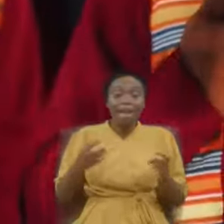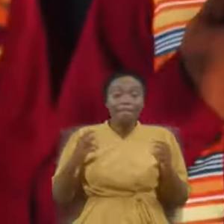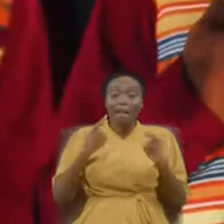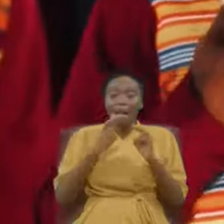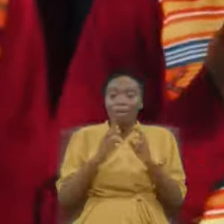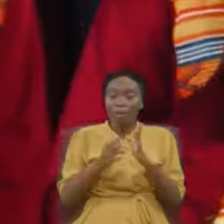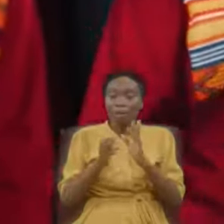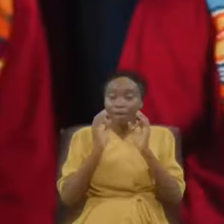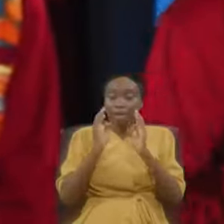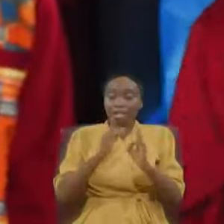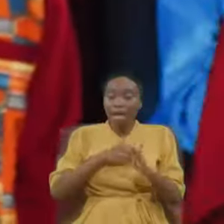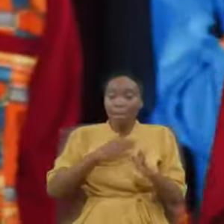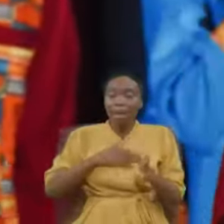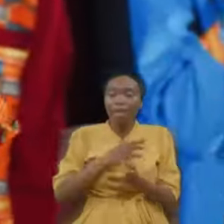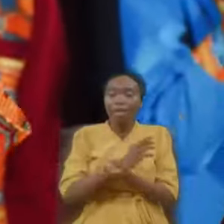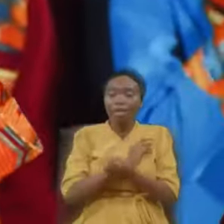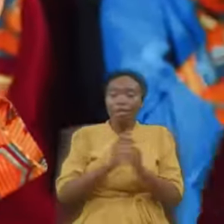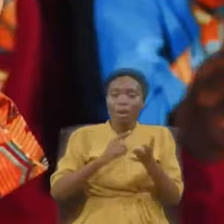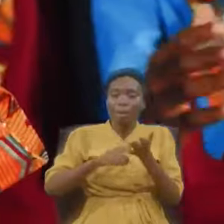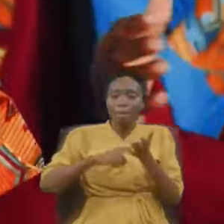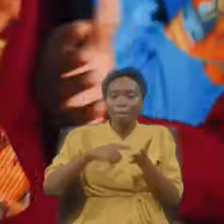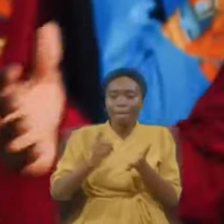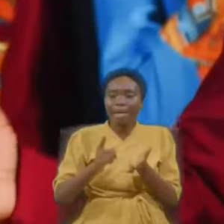Mon fils et ma rose sont